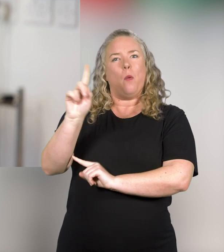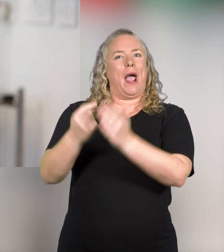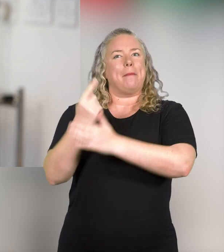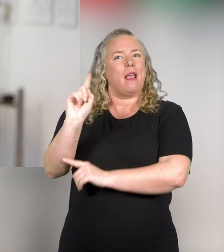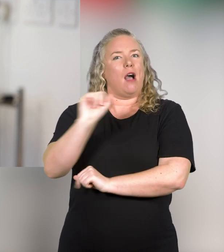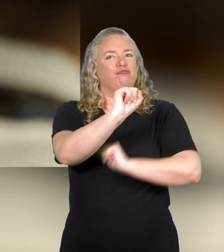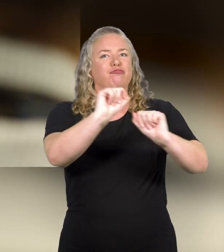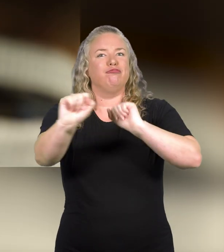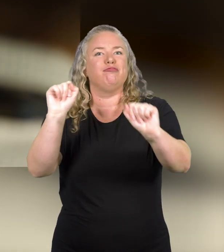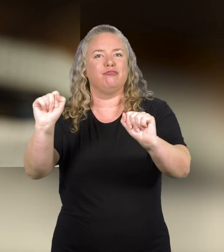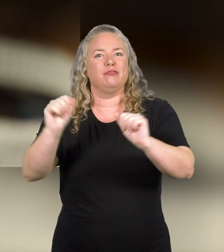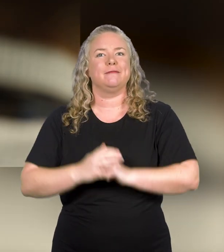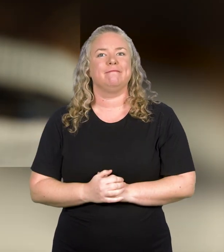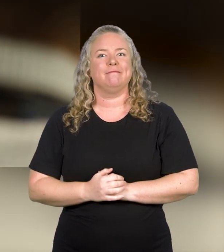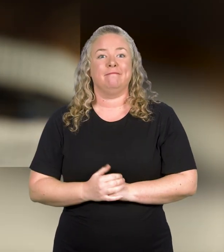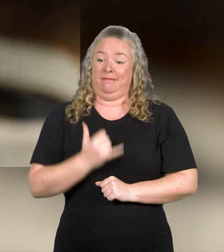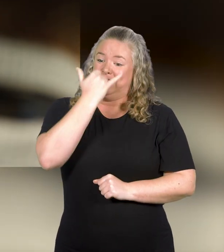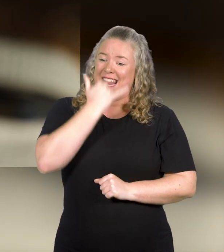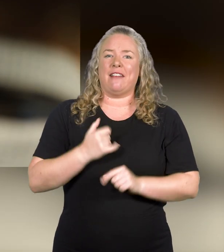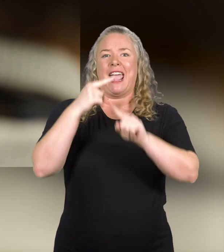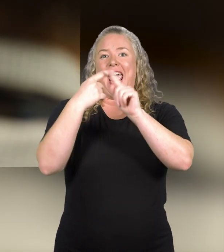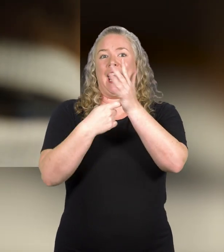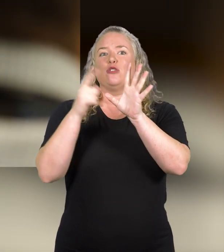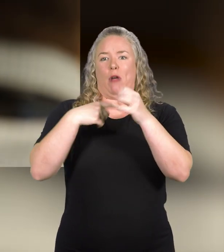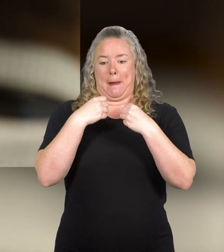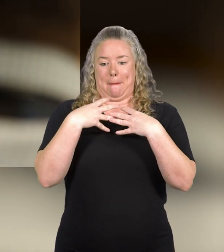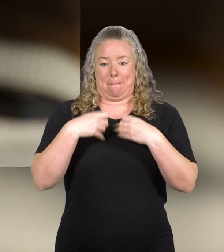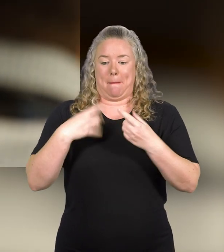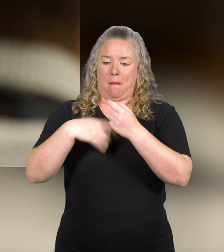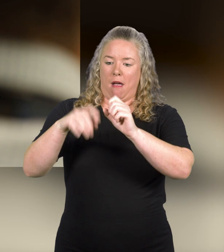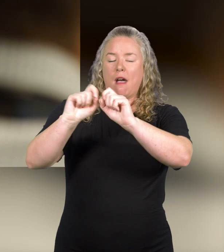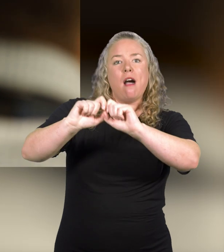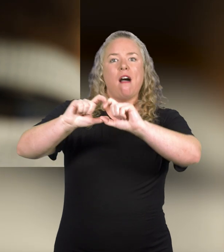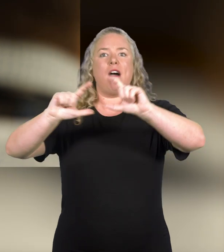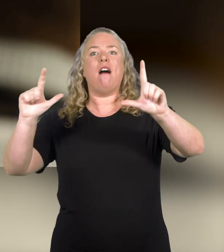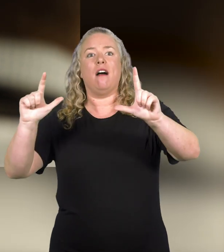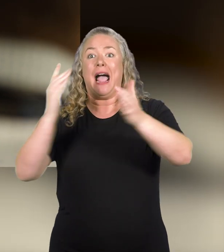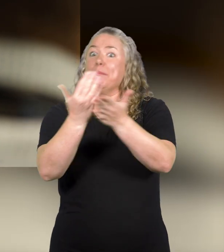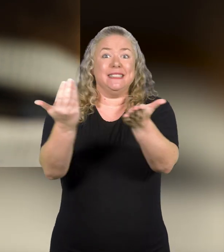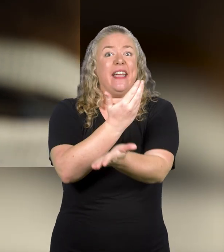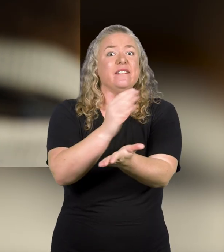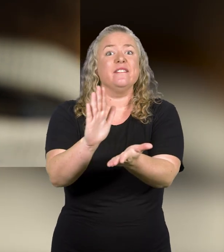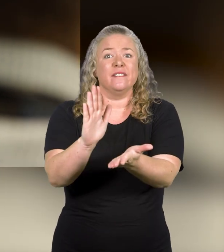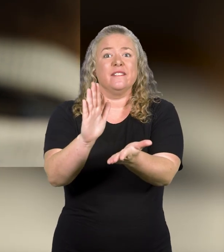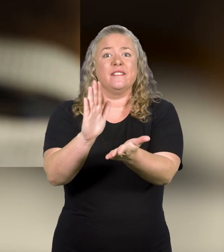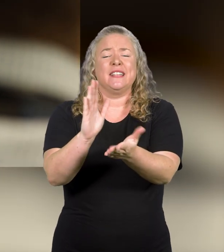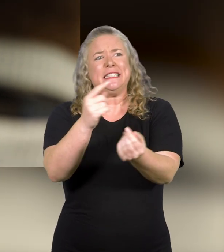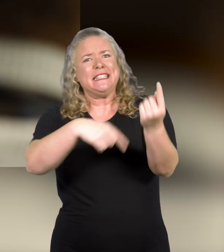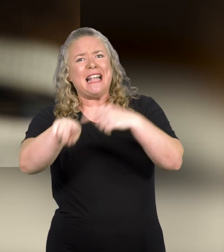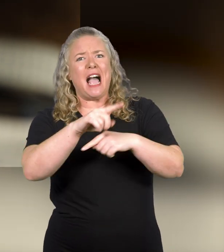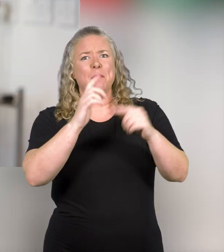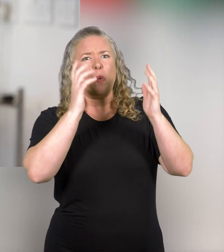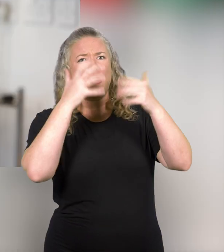detailed picture of what's going on in someone's lungs. The scan itself uses x-rays to create the picture. But actually, it's a